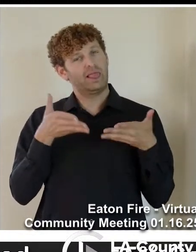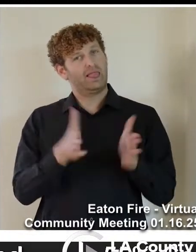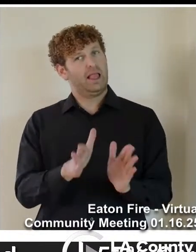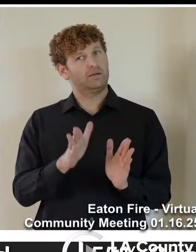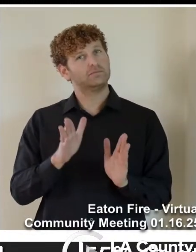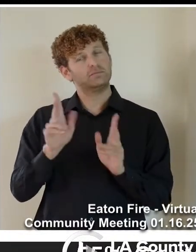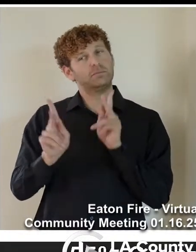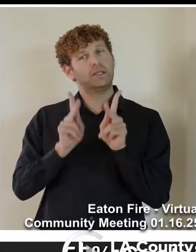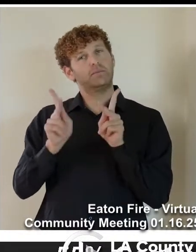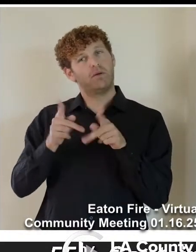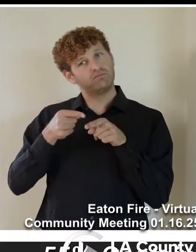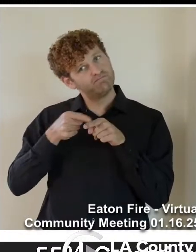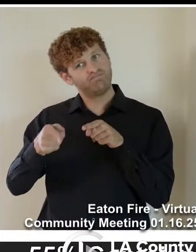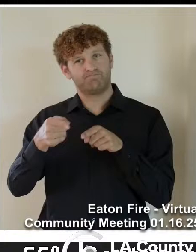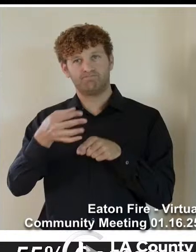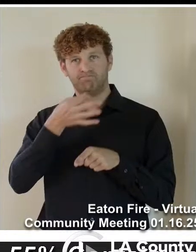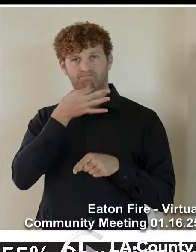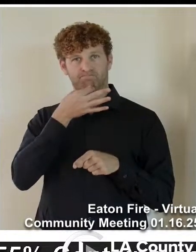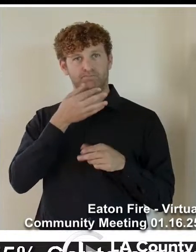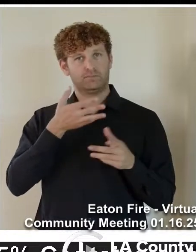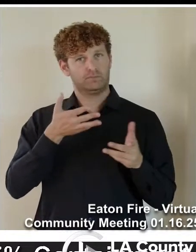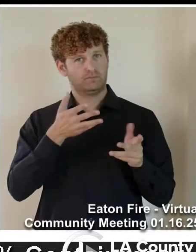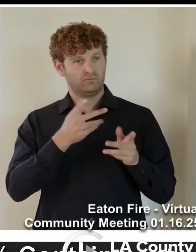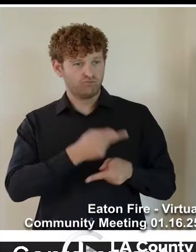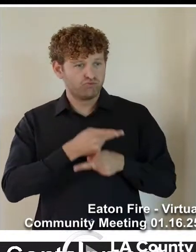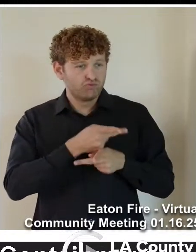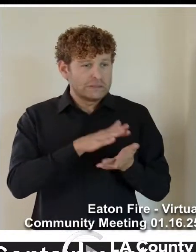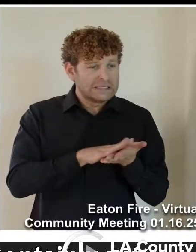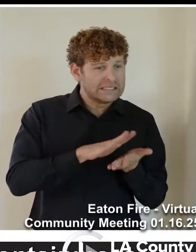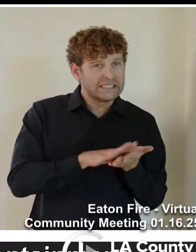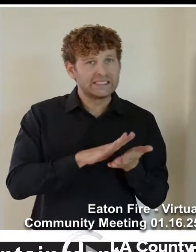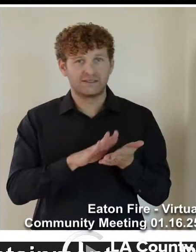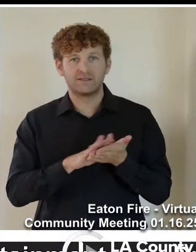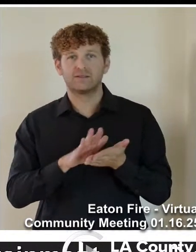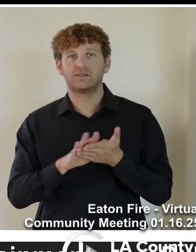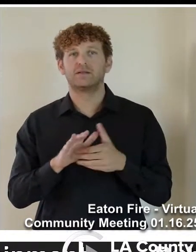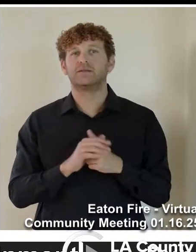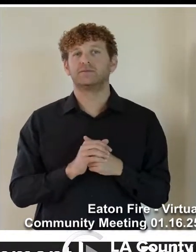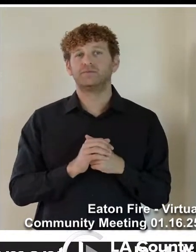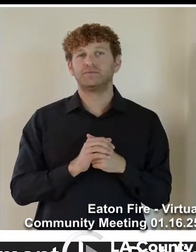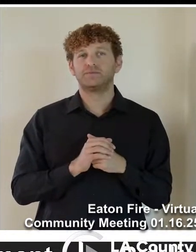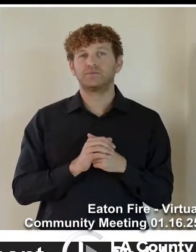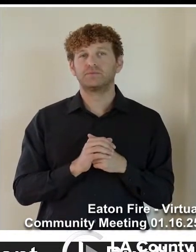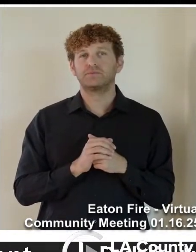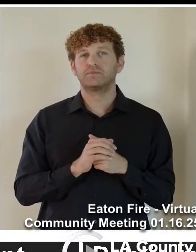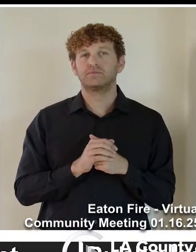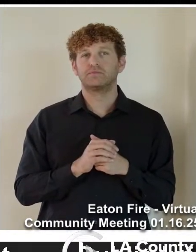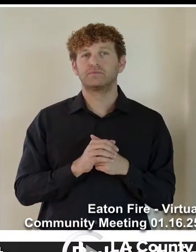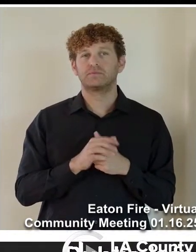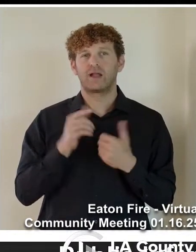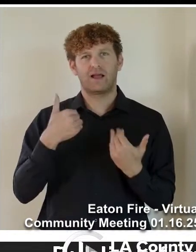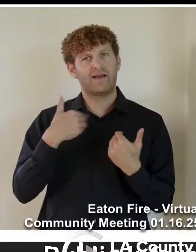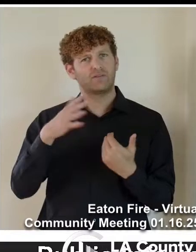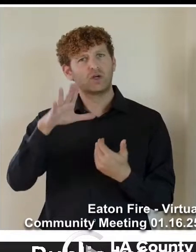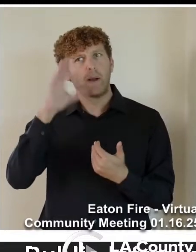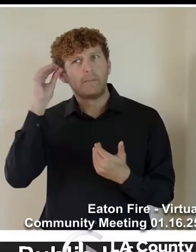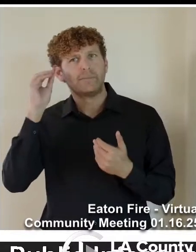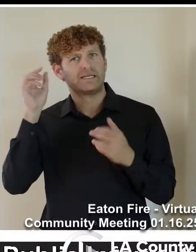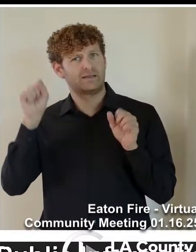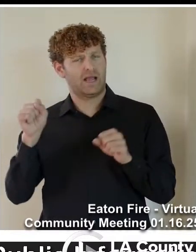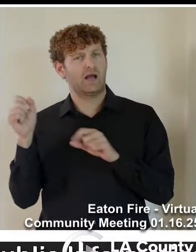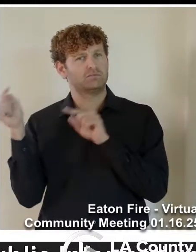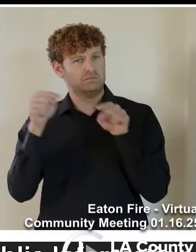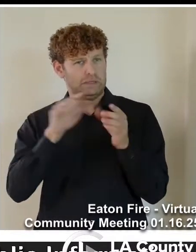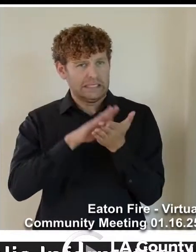And along those lines, there were questions about which companies, how do we know they're legit companies? Again, we're going to be working very closely